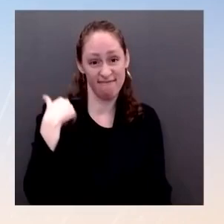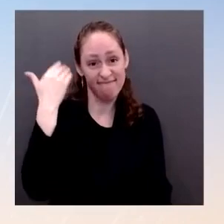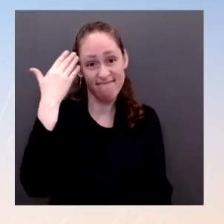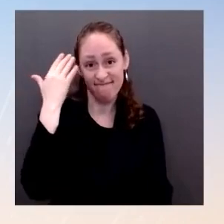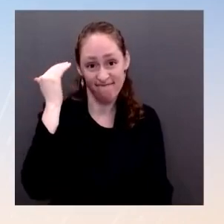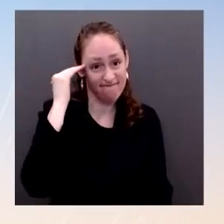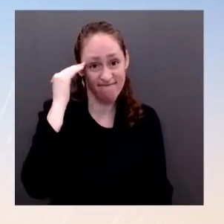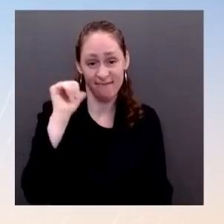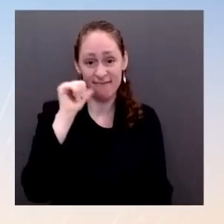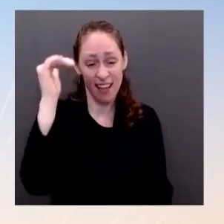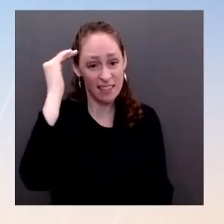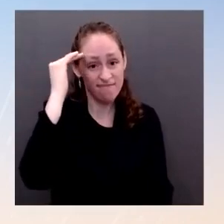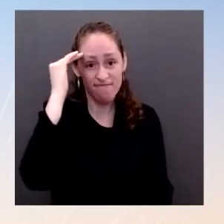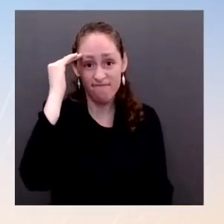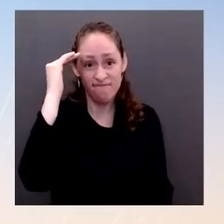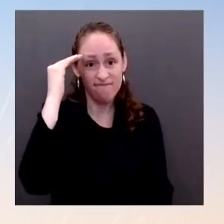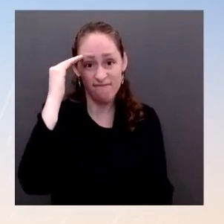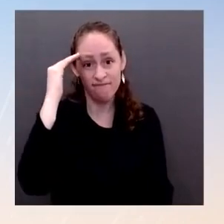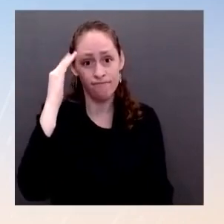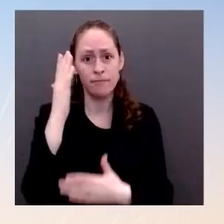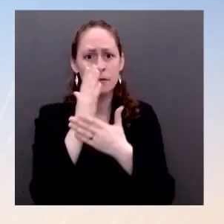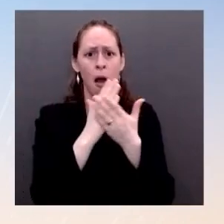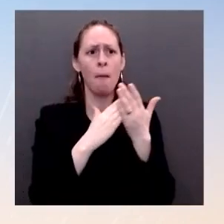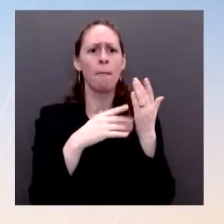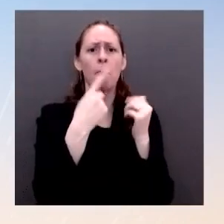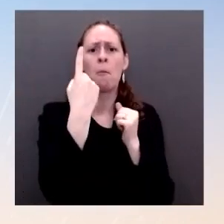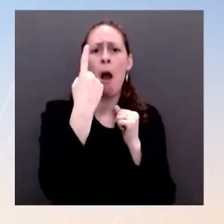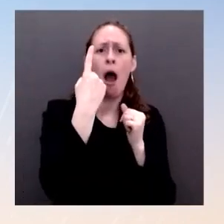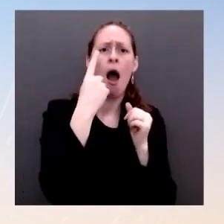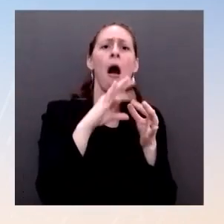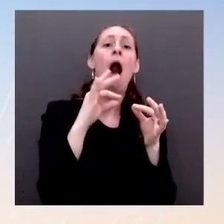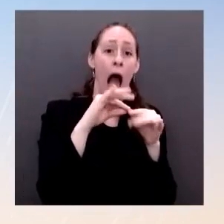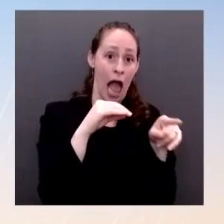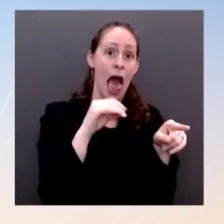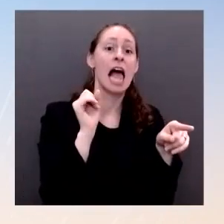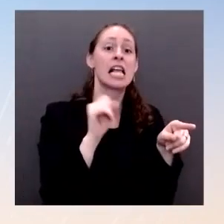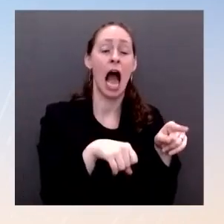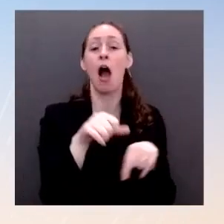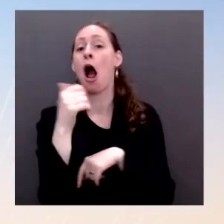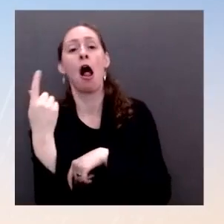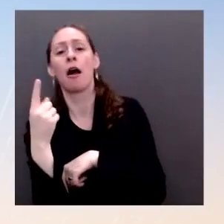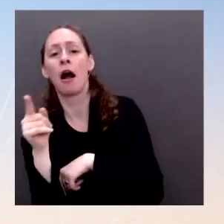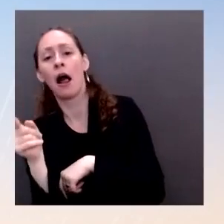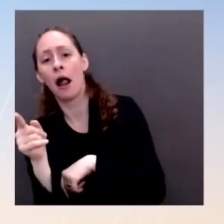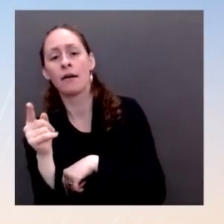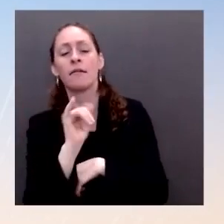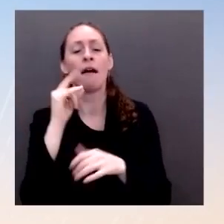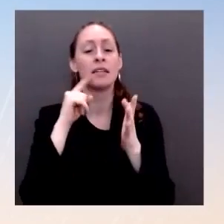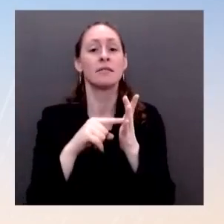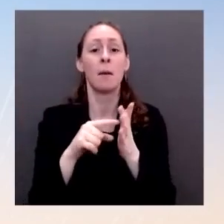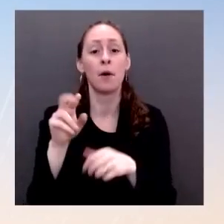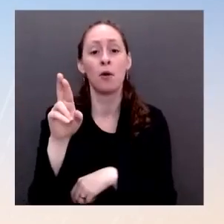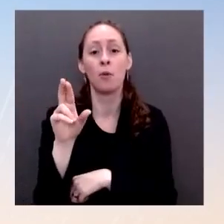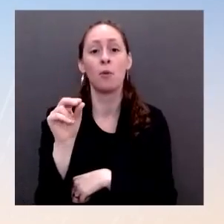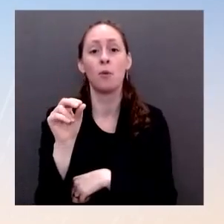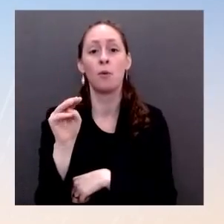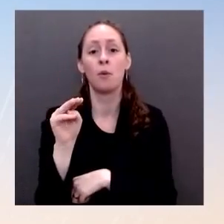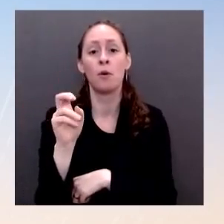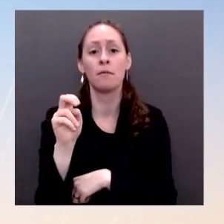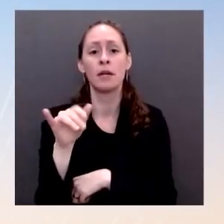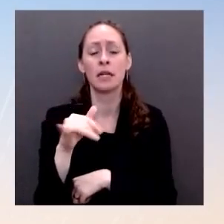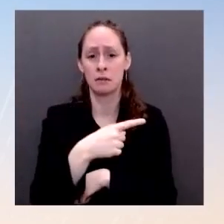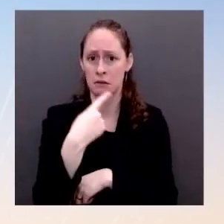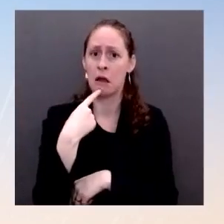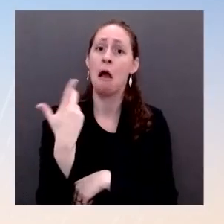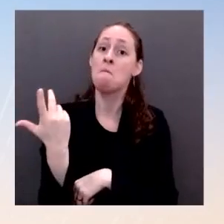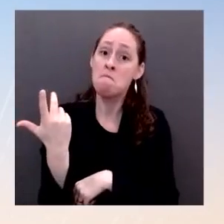different components. I know Senator Romney has said he supports or is open to some component of the child tax credit. He's not the only one. Are there 10